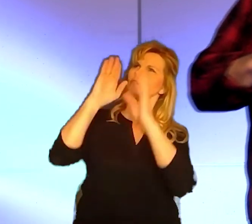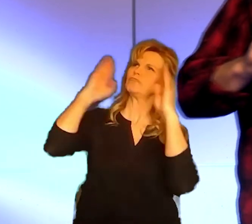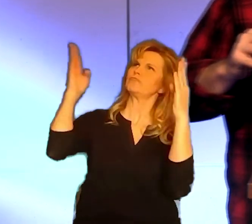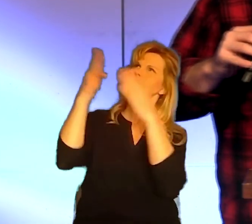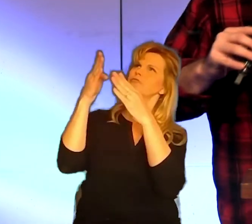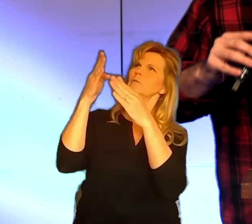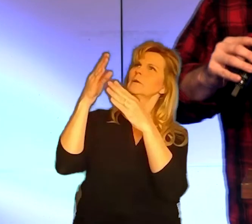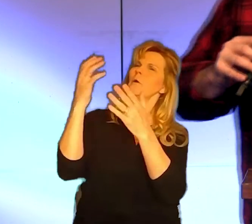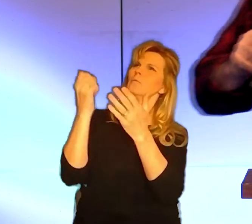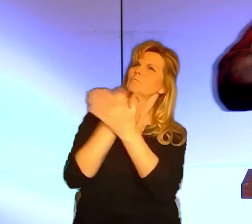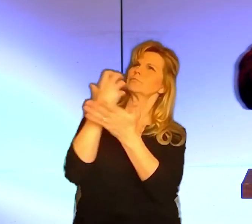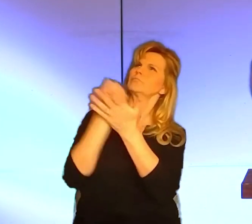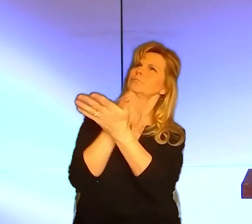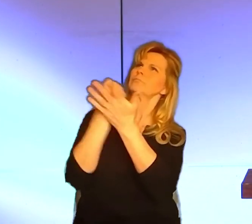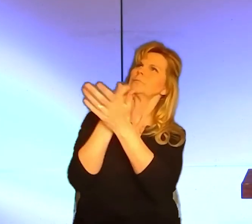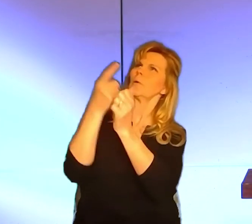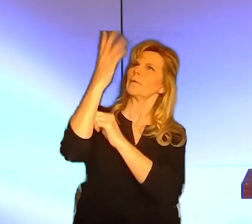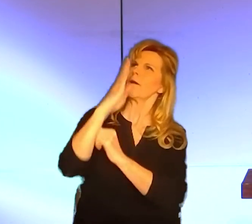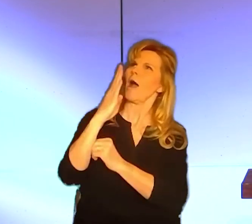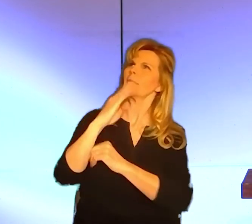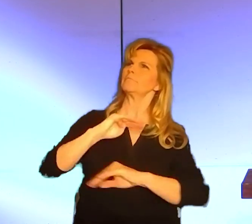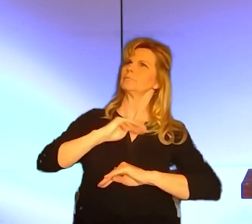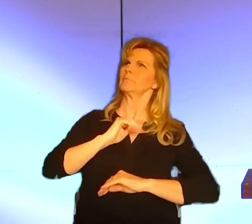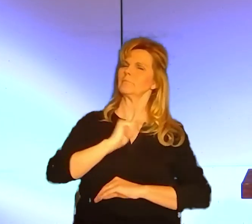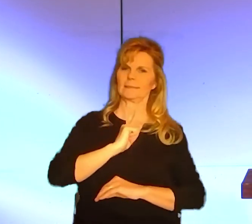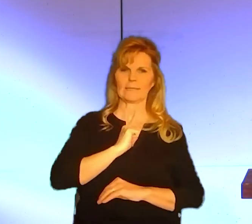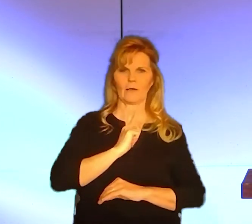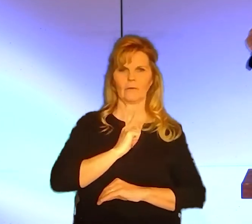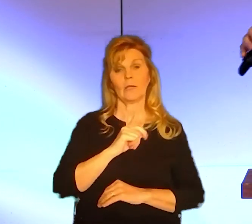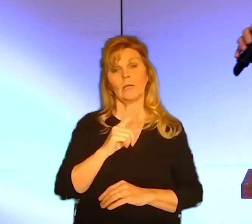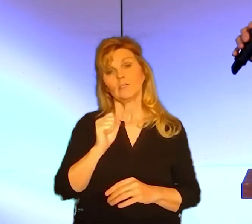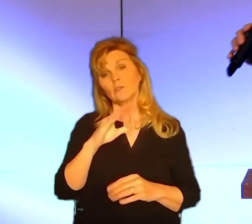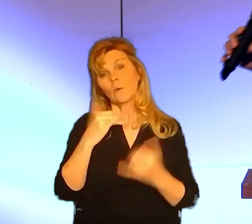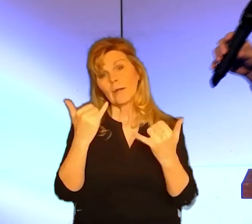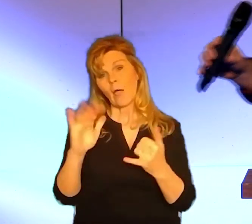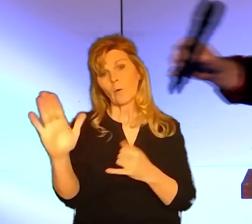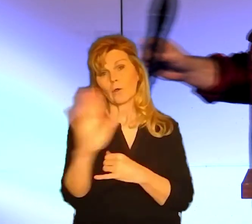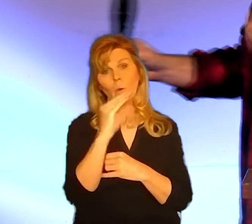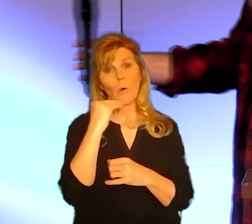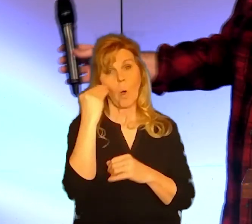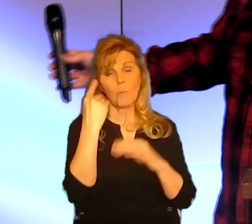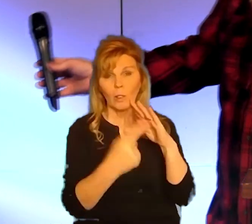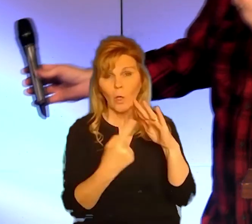feeding your faith? Are you starving your fear? Are you embracing the boat?